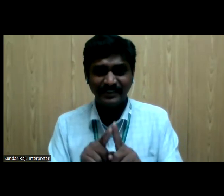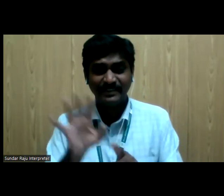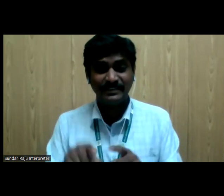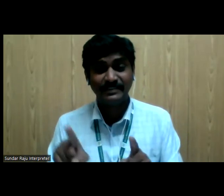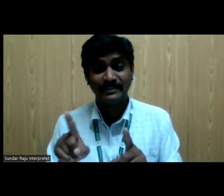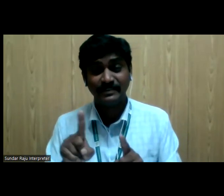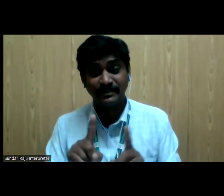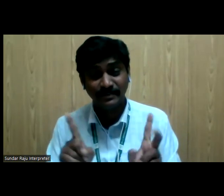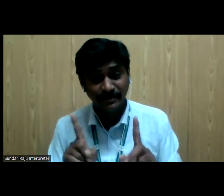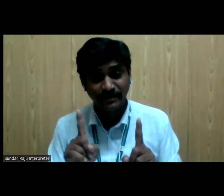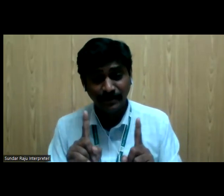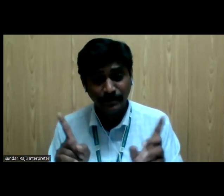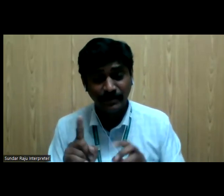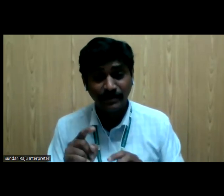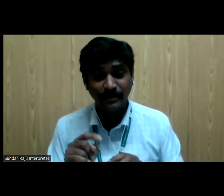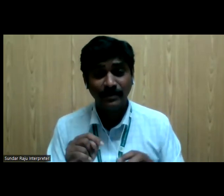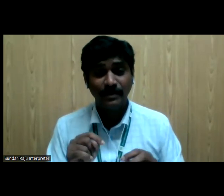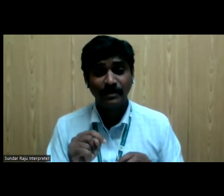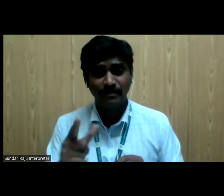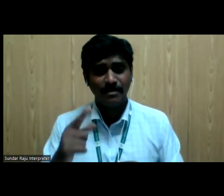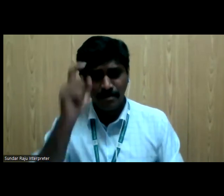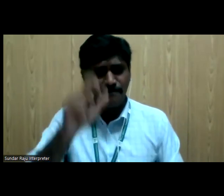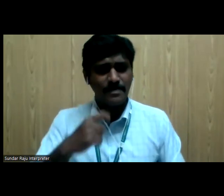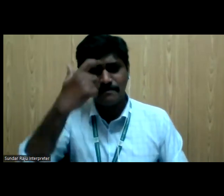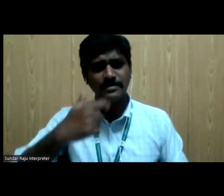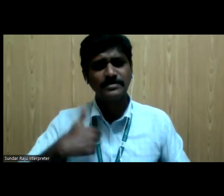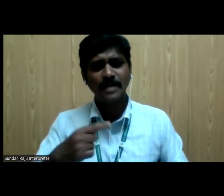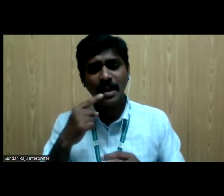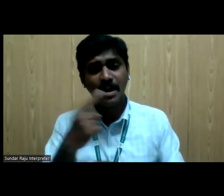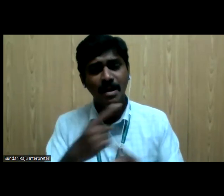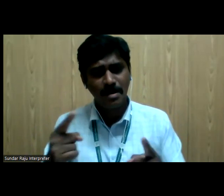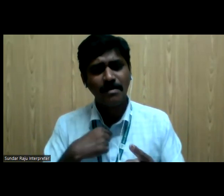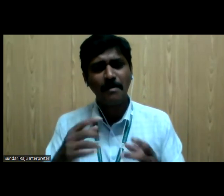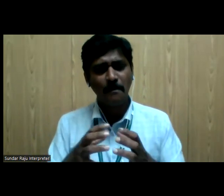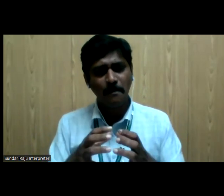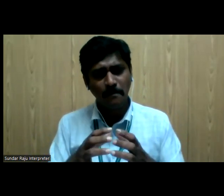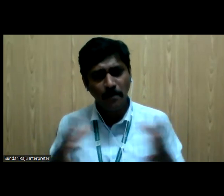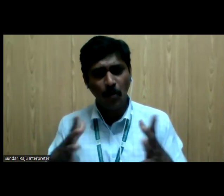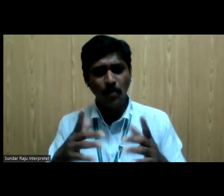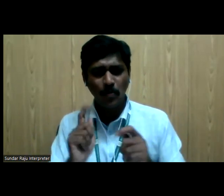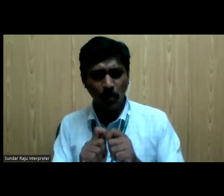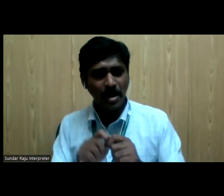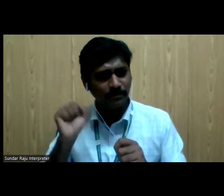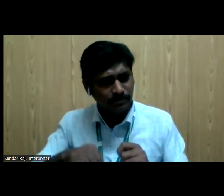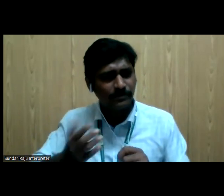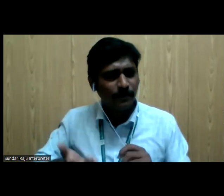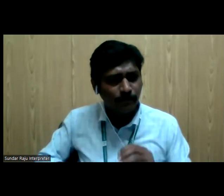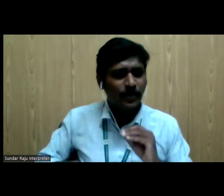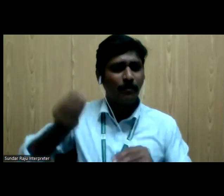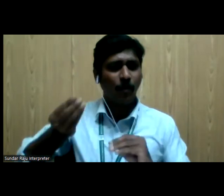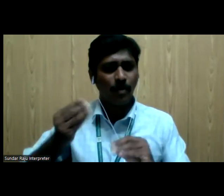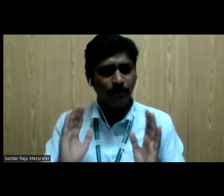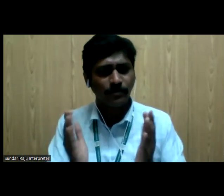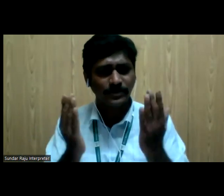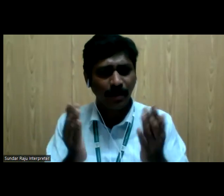while that is there, my personal sense is that we can do much more. Can we create a community in which, as we know, there are lots of communities